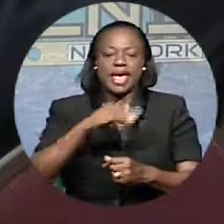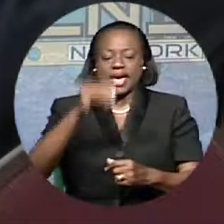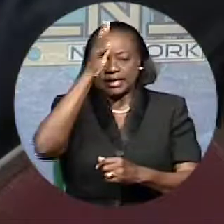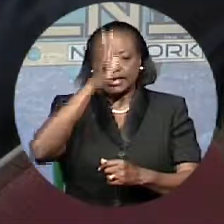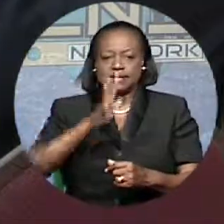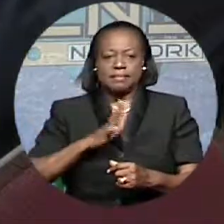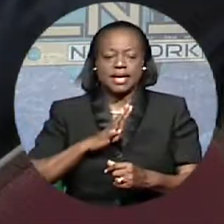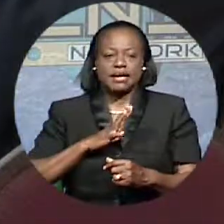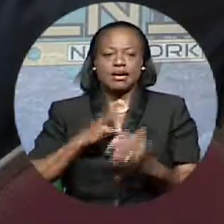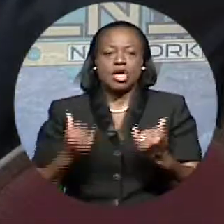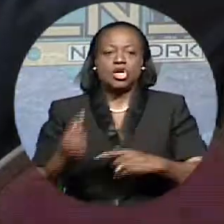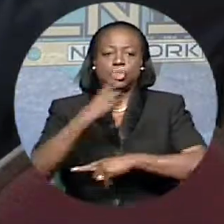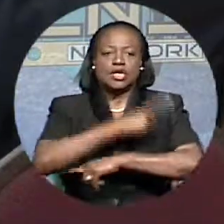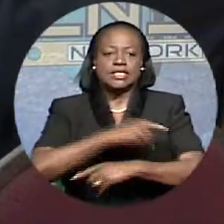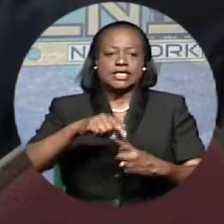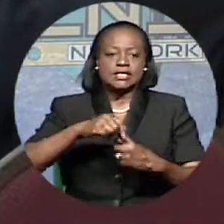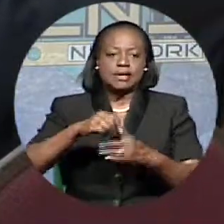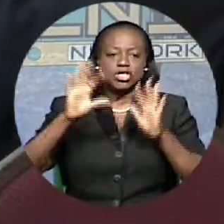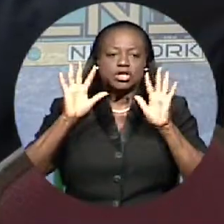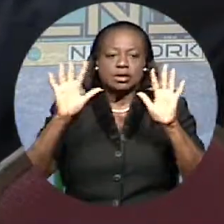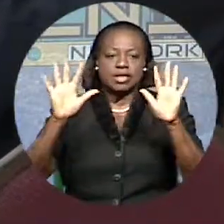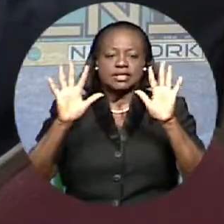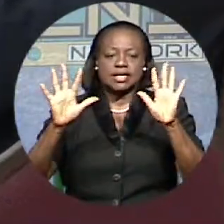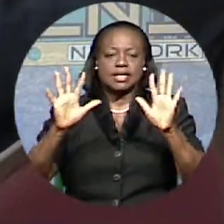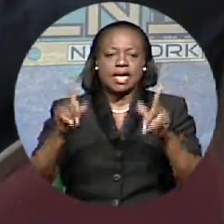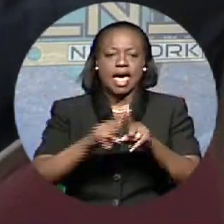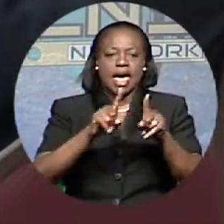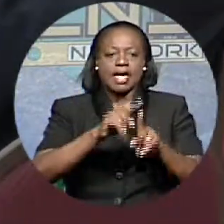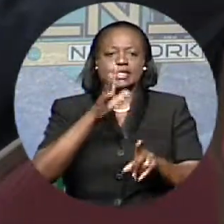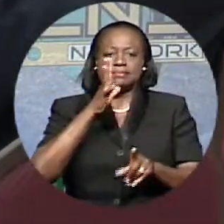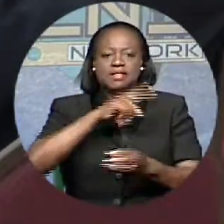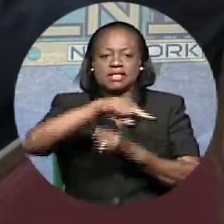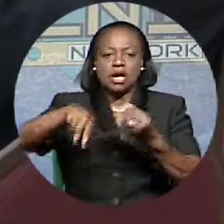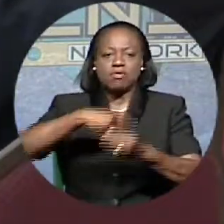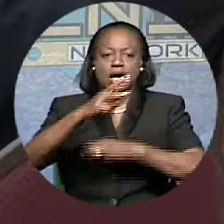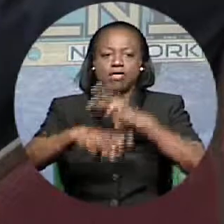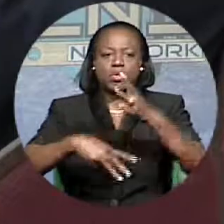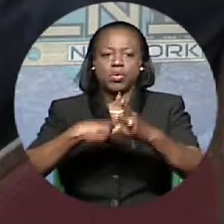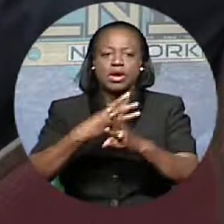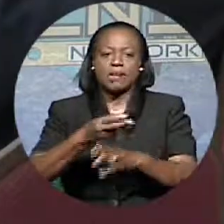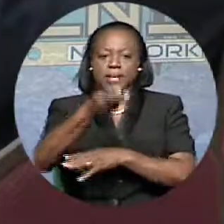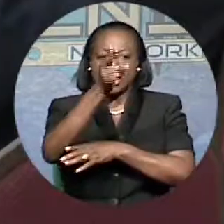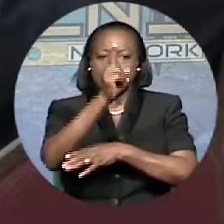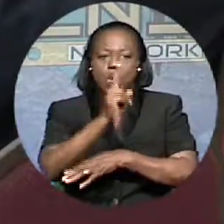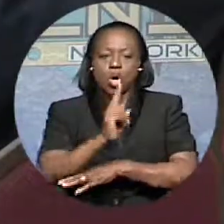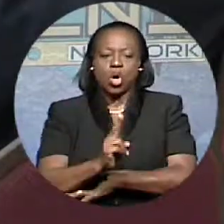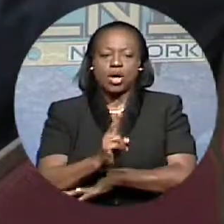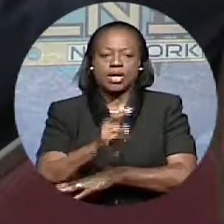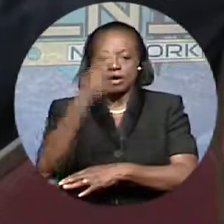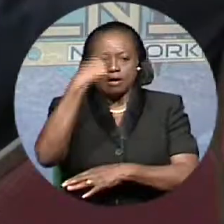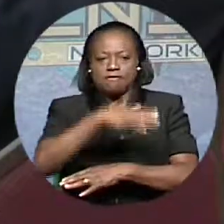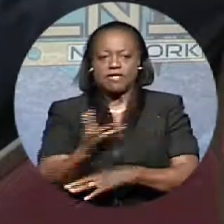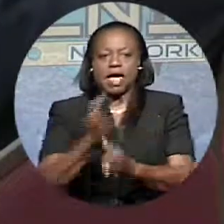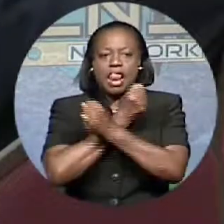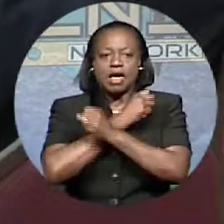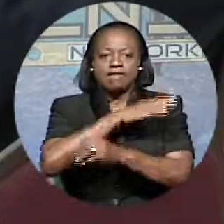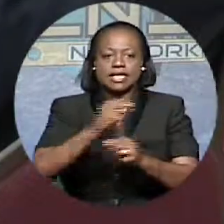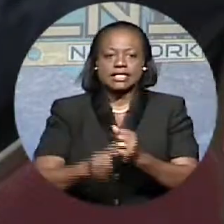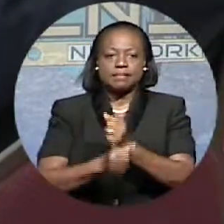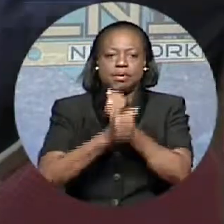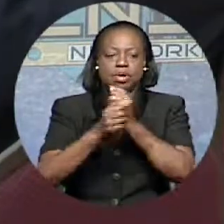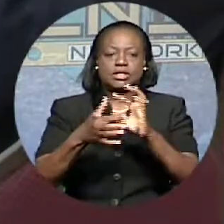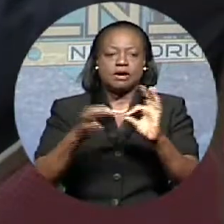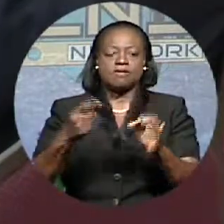Well, today is a very special Sunday as mothers around the world are being honored for their unwavering, dedicated, and unique love and support for the